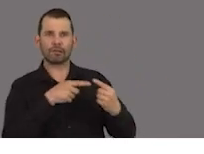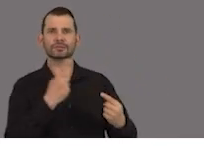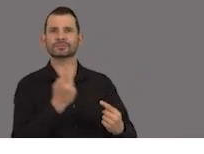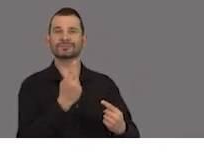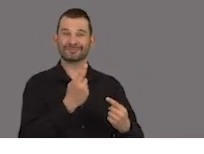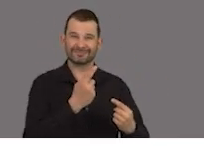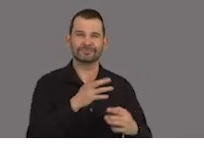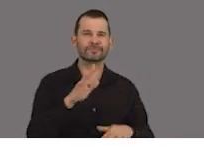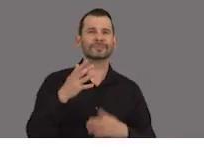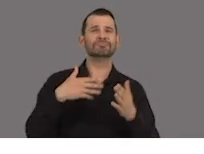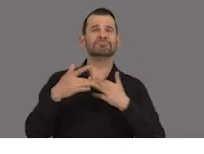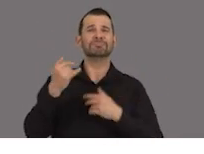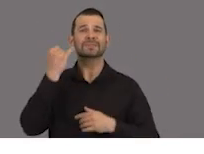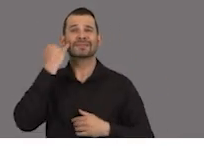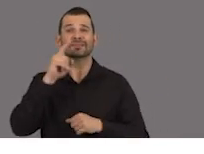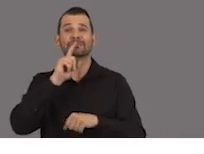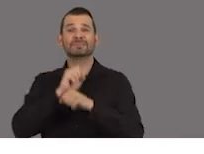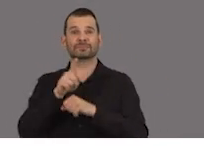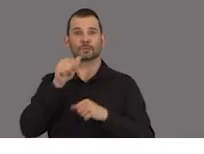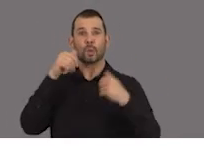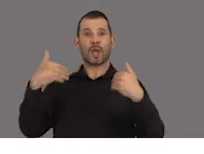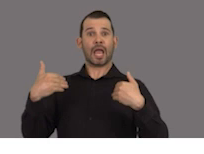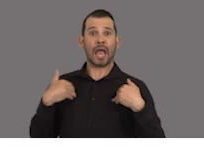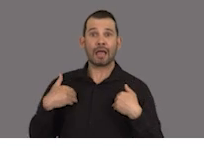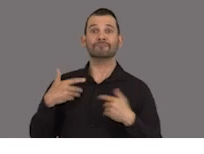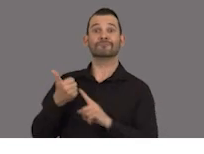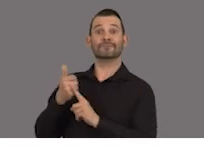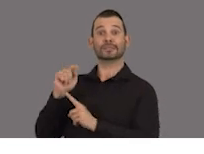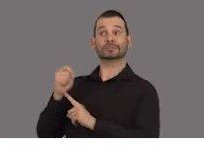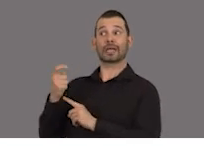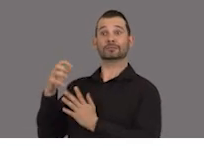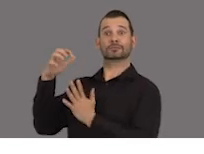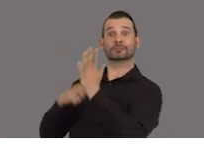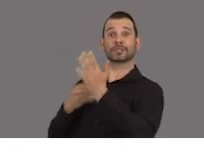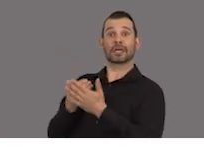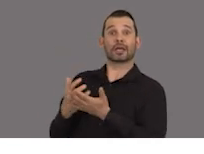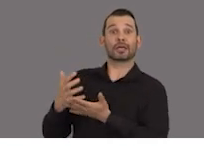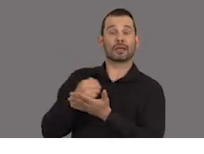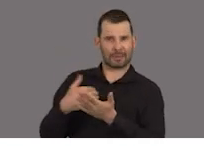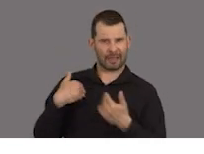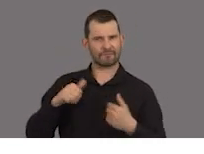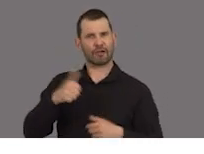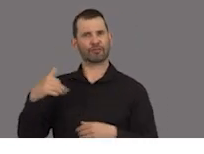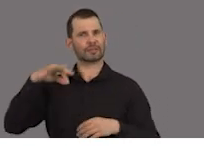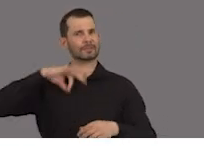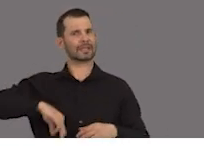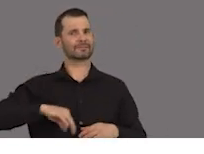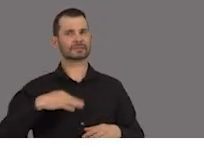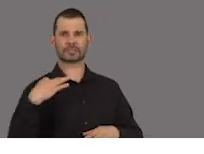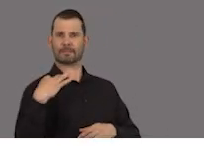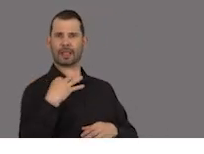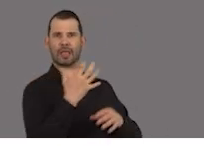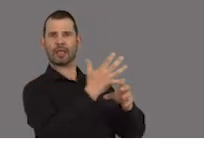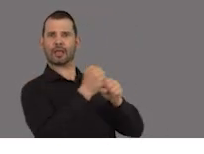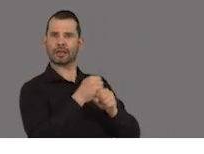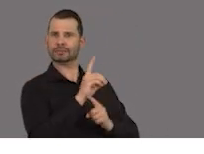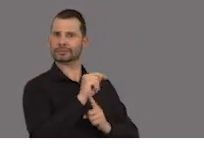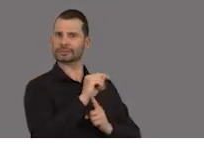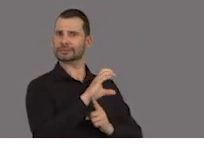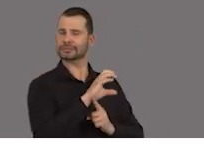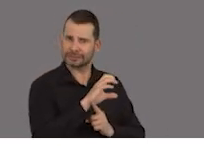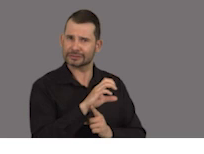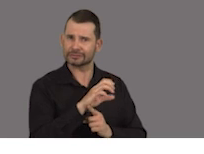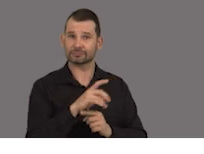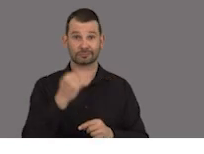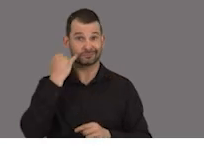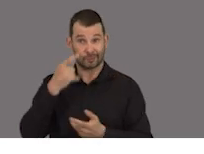costs related to the impairment. Even if you do not have taxable income, there are other benefits to applying for